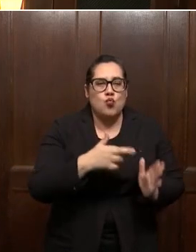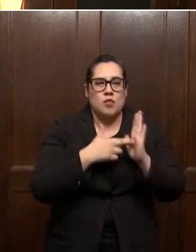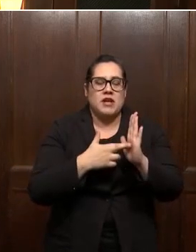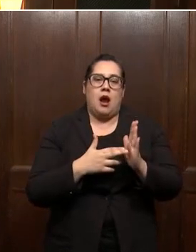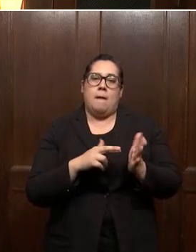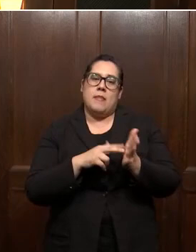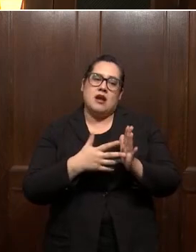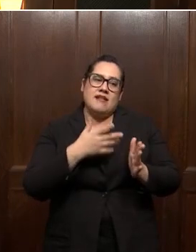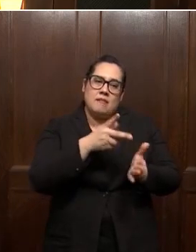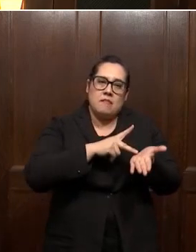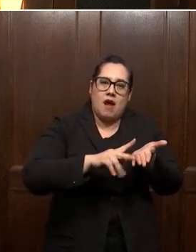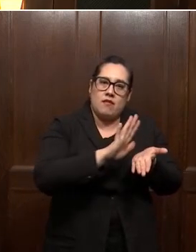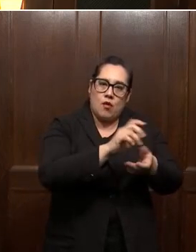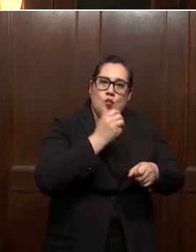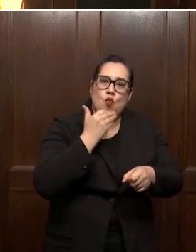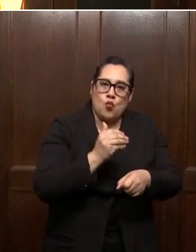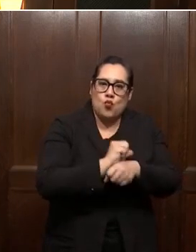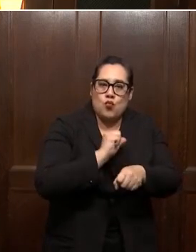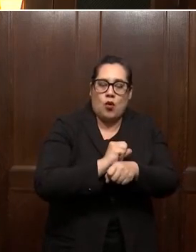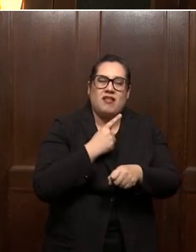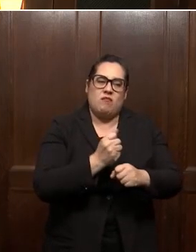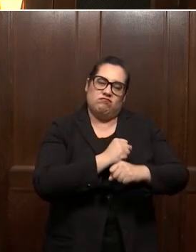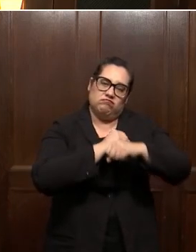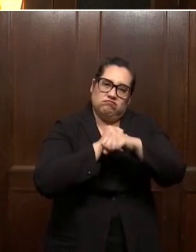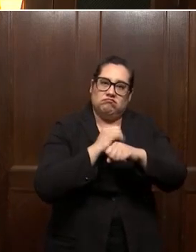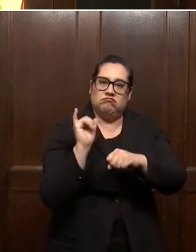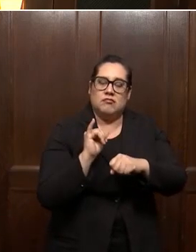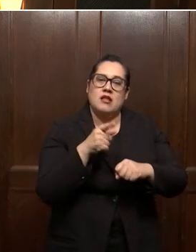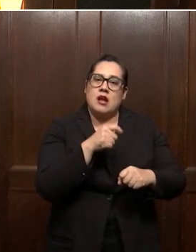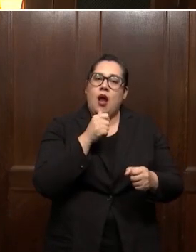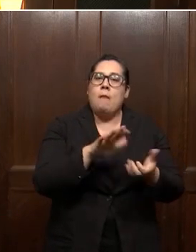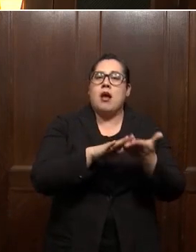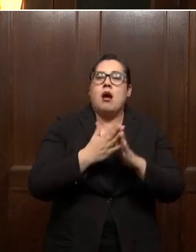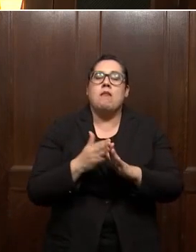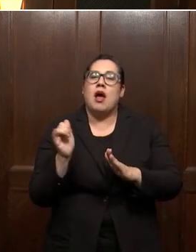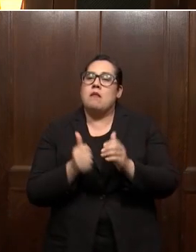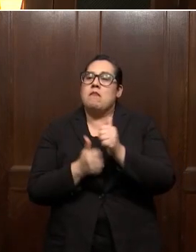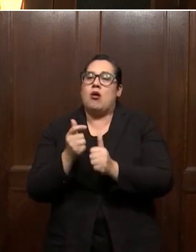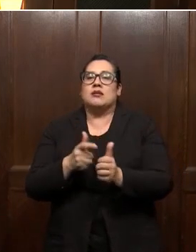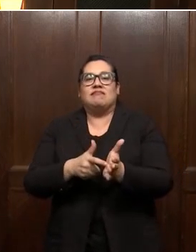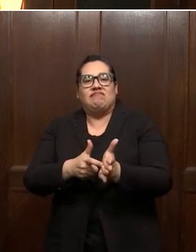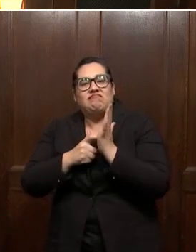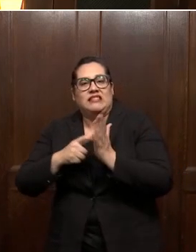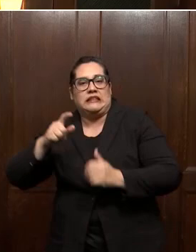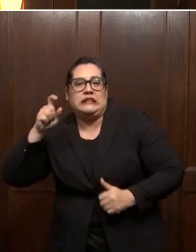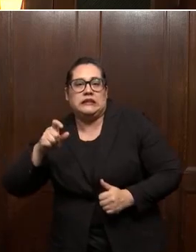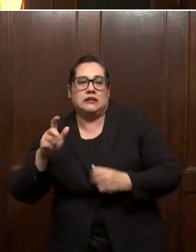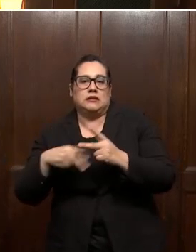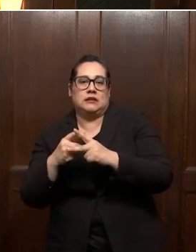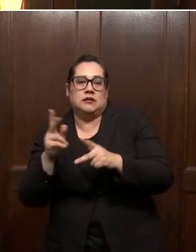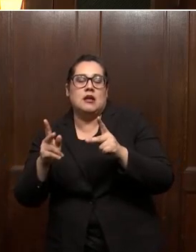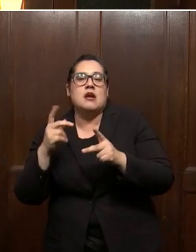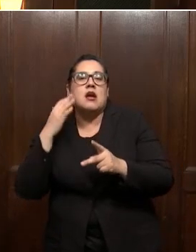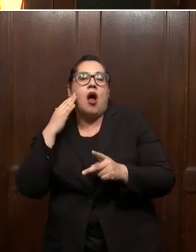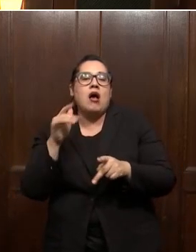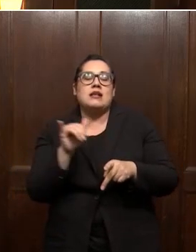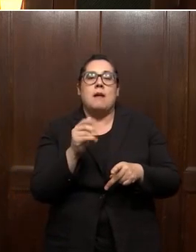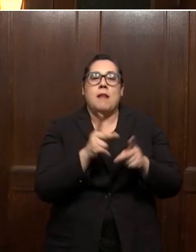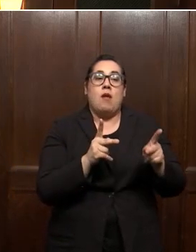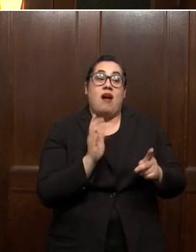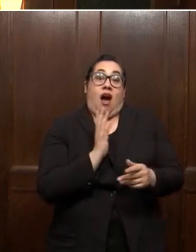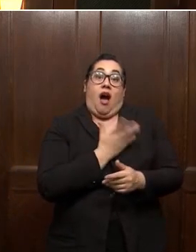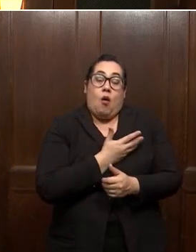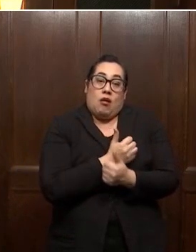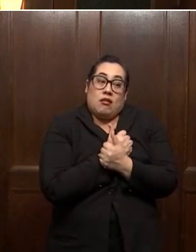they are paid for their work, and that they are protected as well, so they don't become among the most vulnerable, as well, of course, as the loved ones of